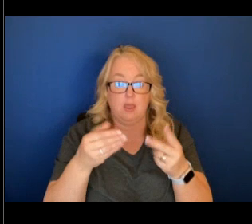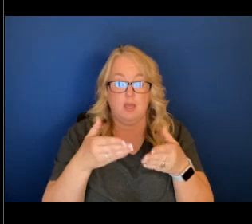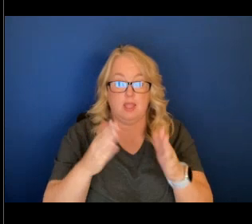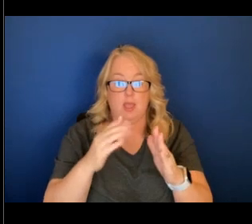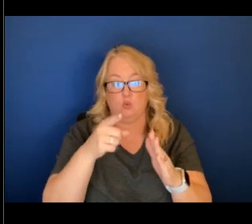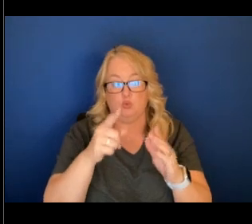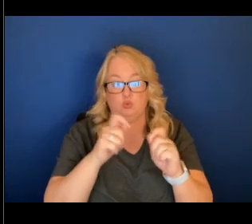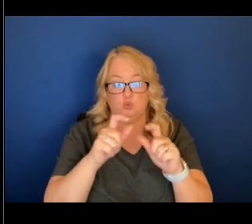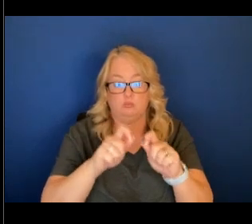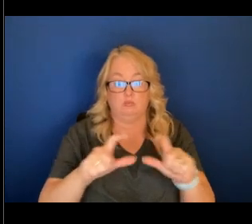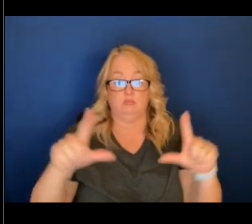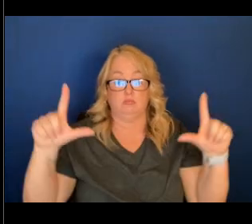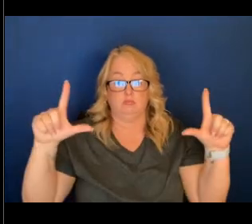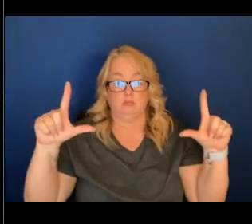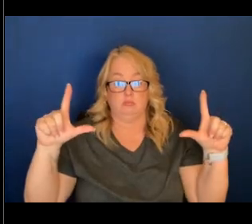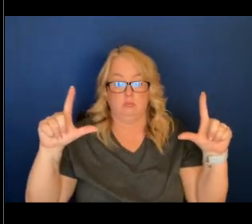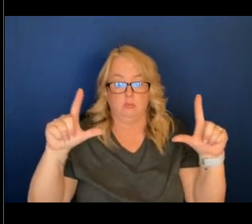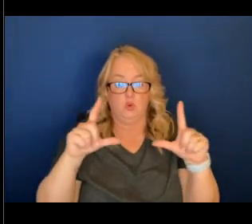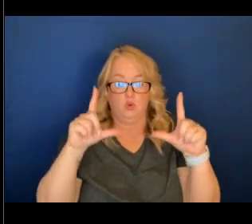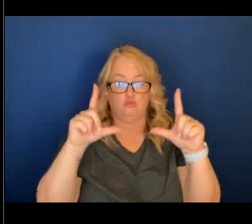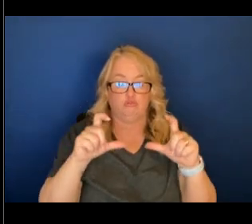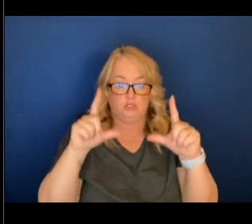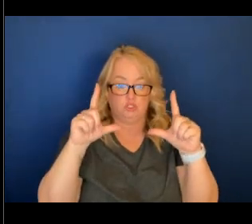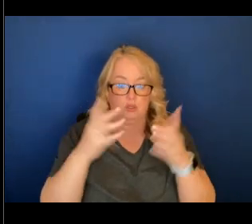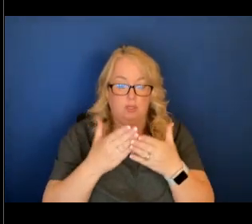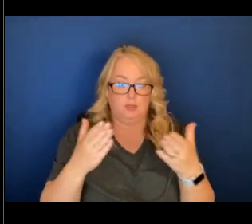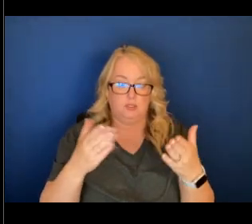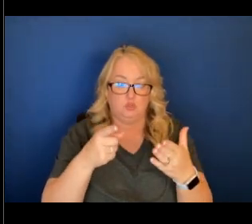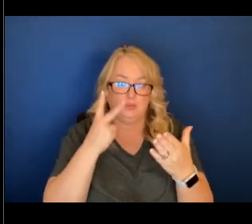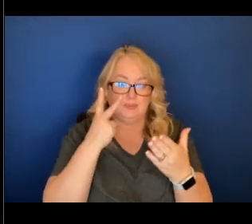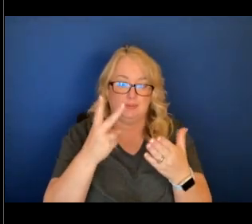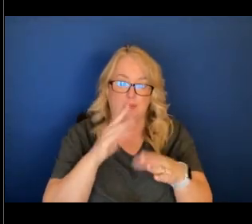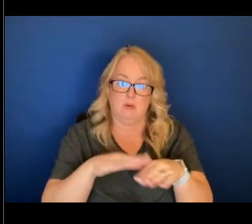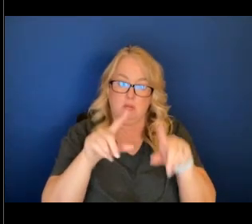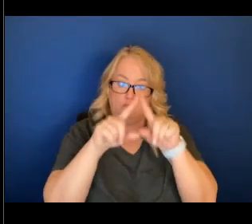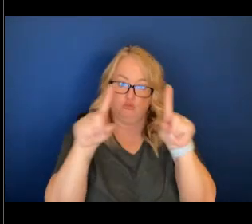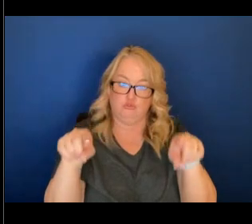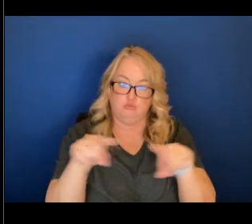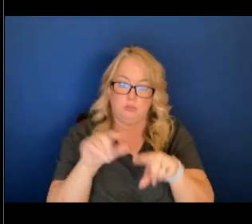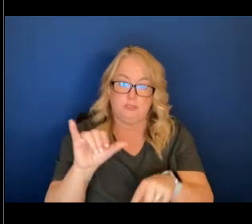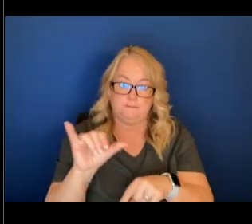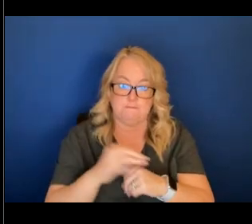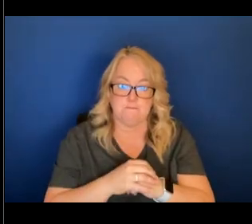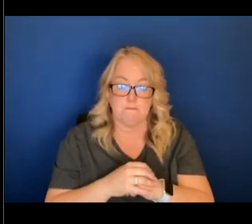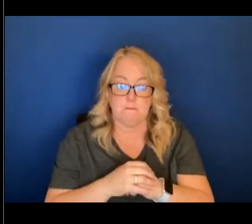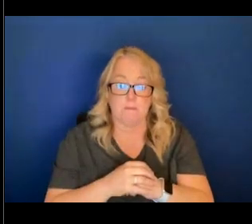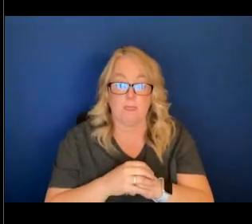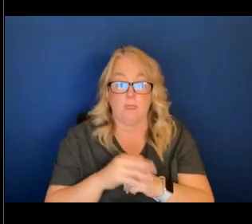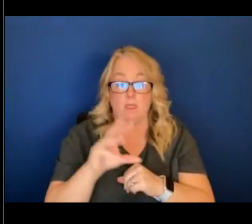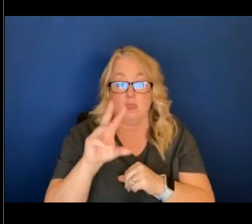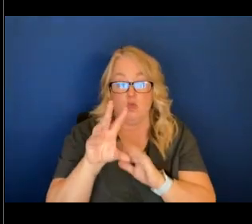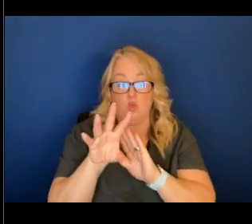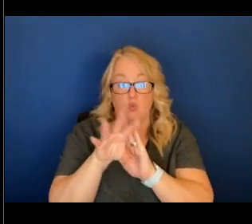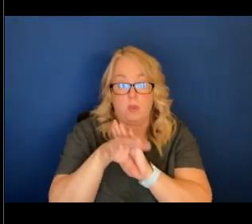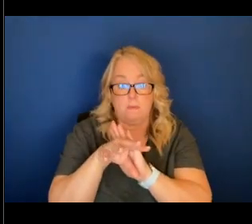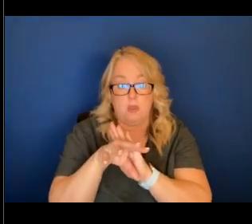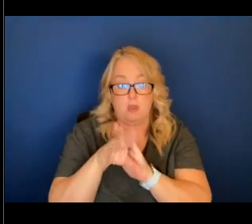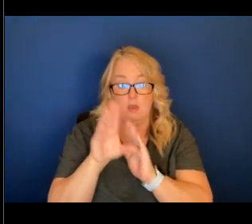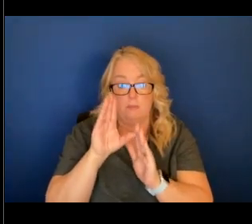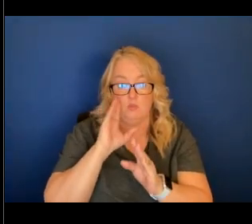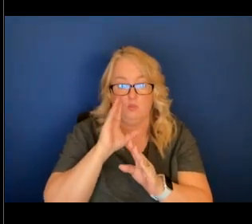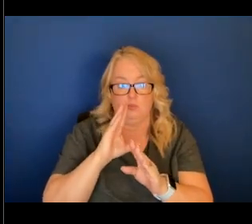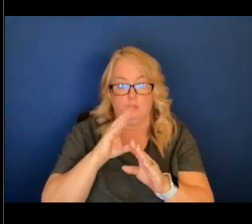zoom in or screenshot the items you see on the screen. The webcam function should be